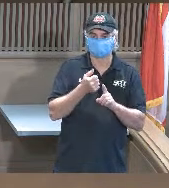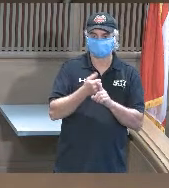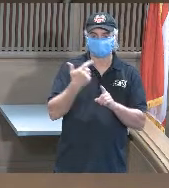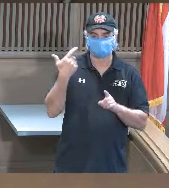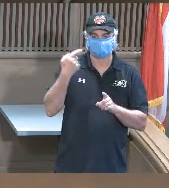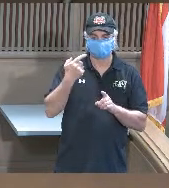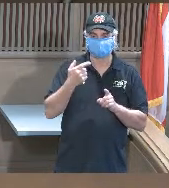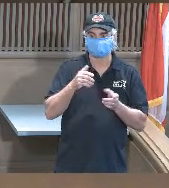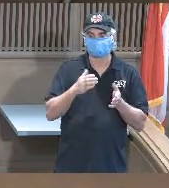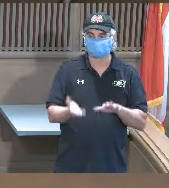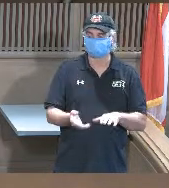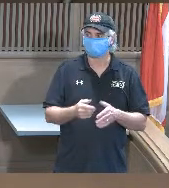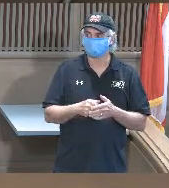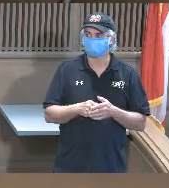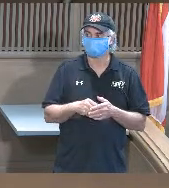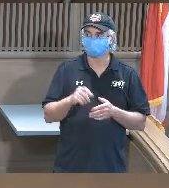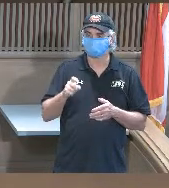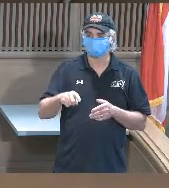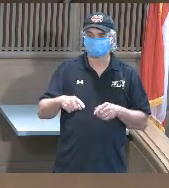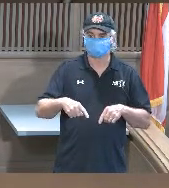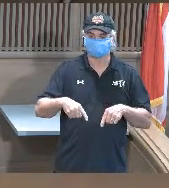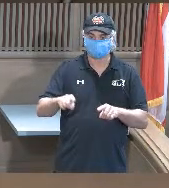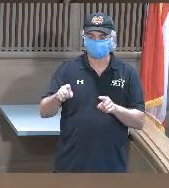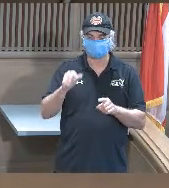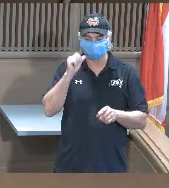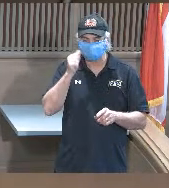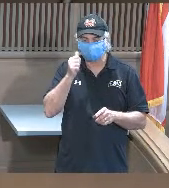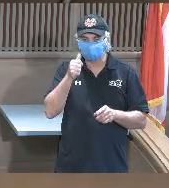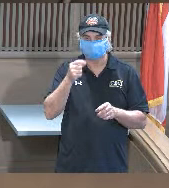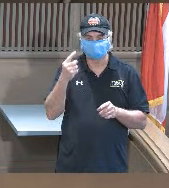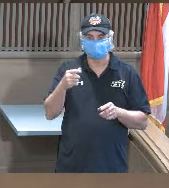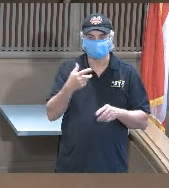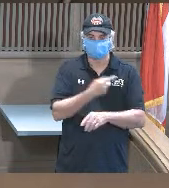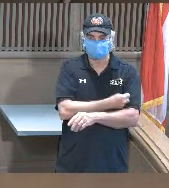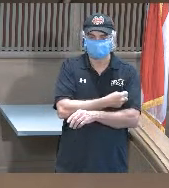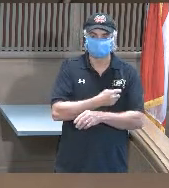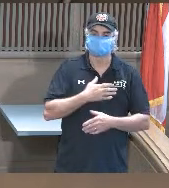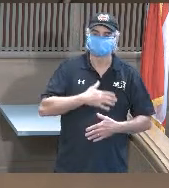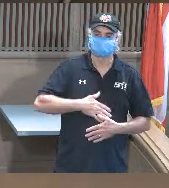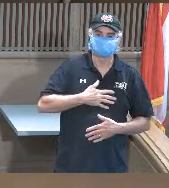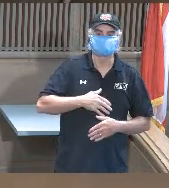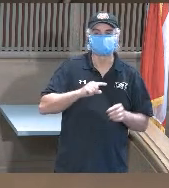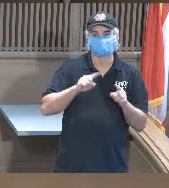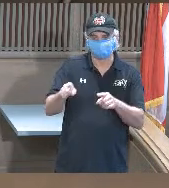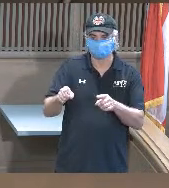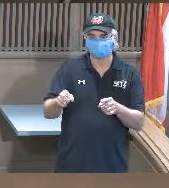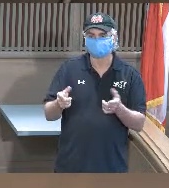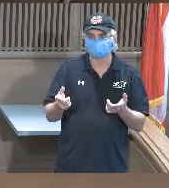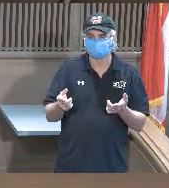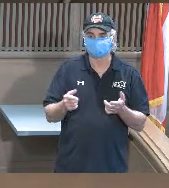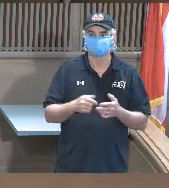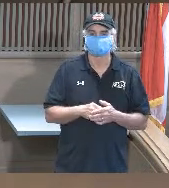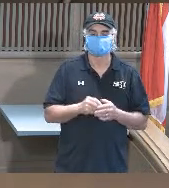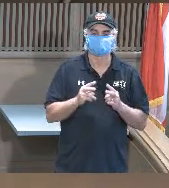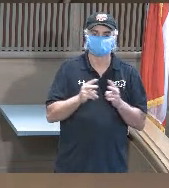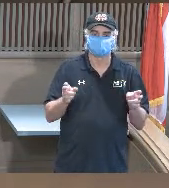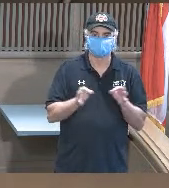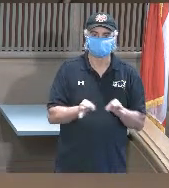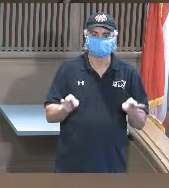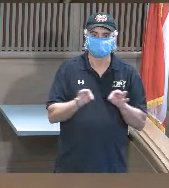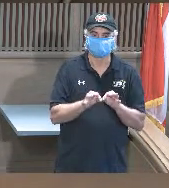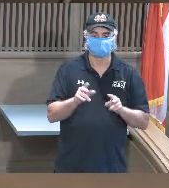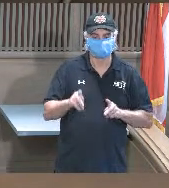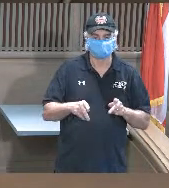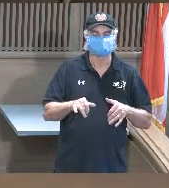need to go out Saturday. If you have not taken the vaccination, go get the vaccination. It is so important. People are